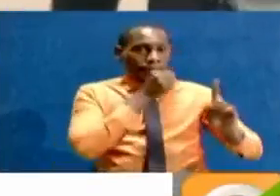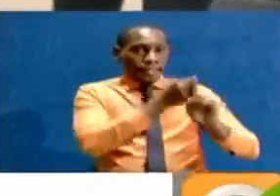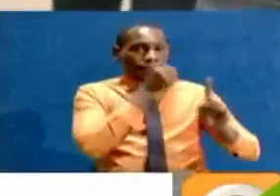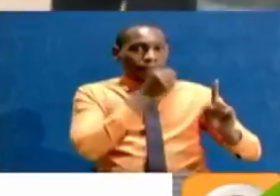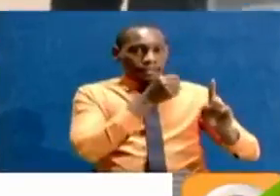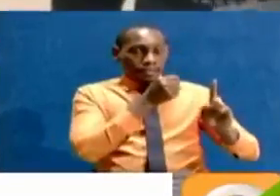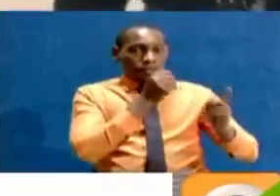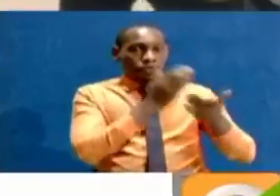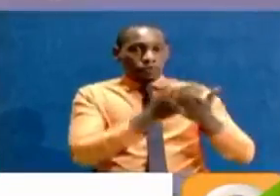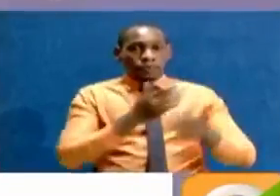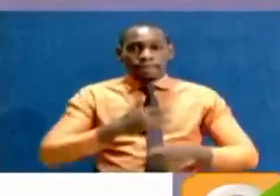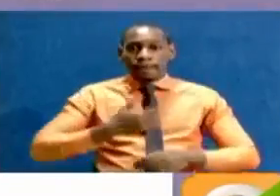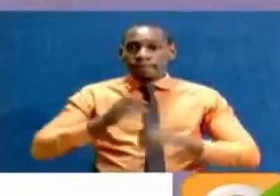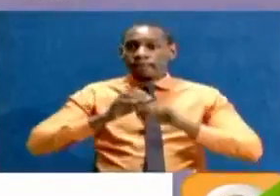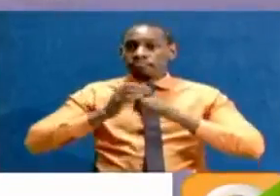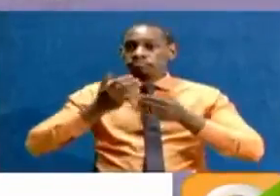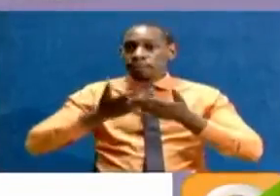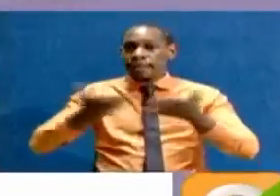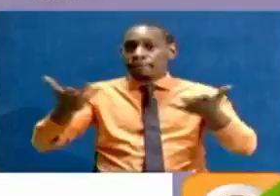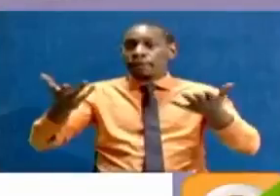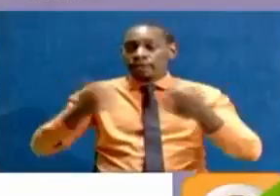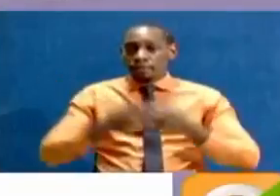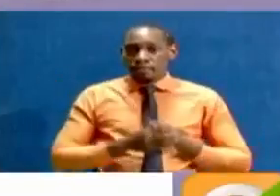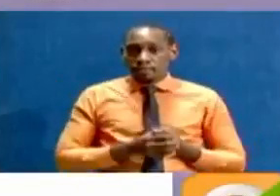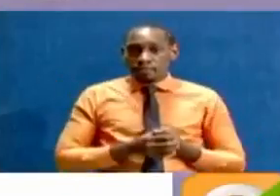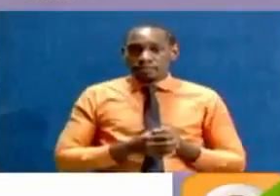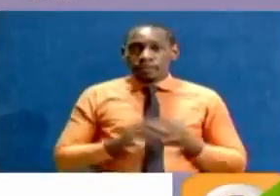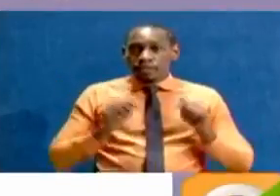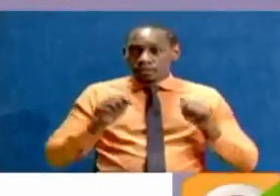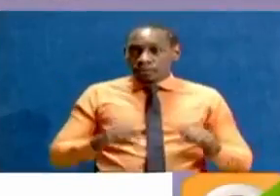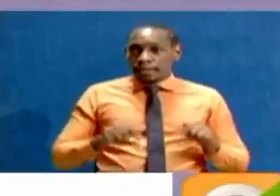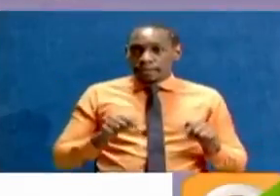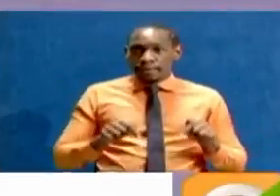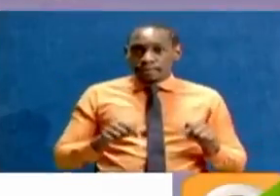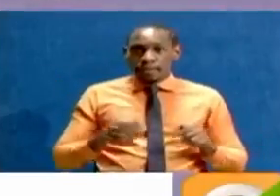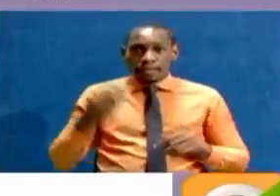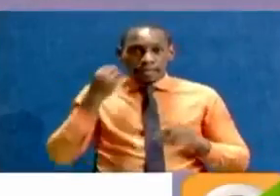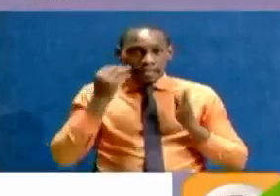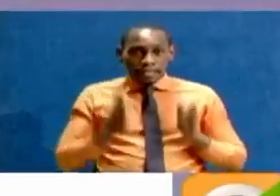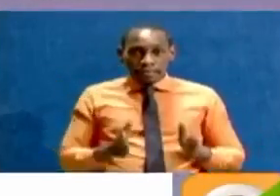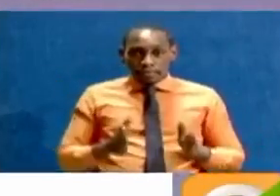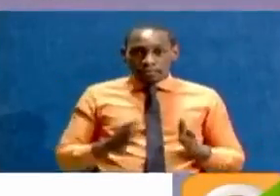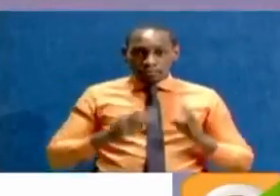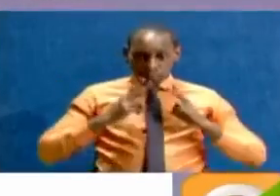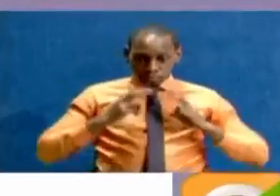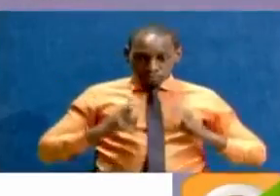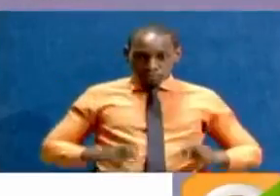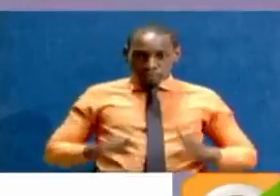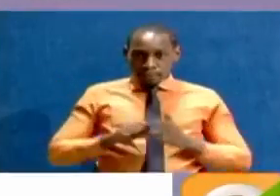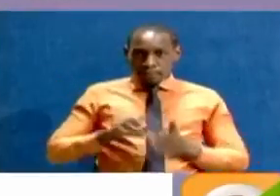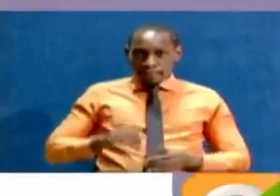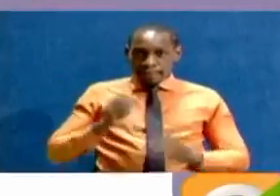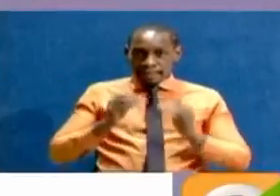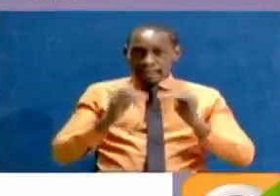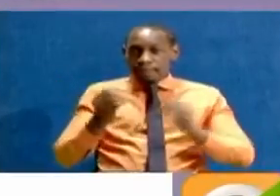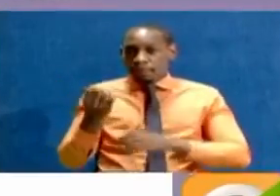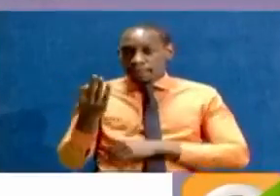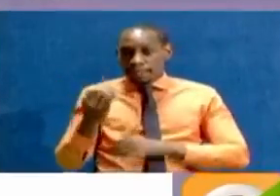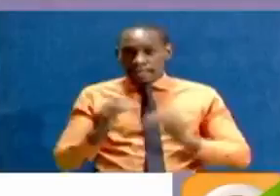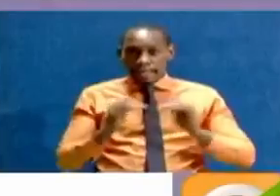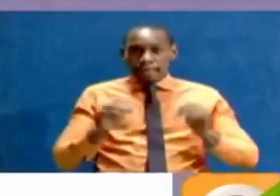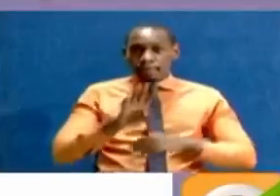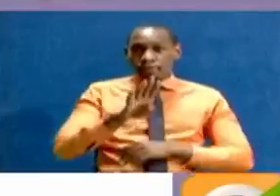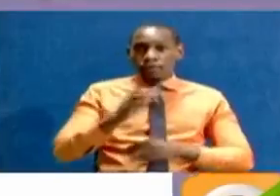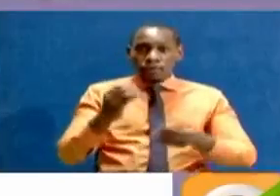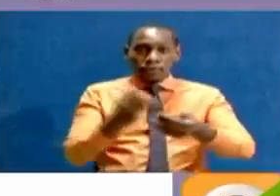will be felt far and wide. Today, patients are being diagnosed with stage